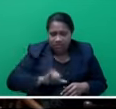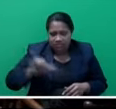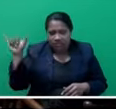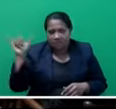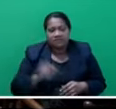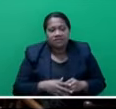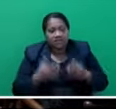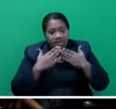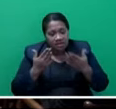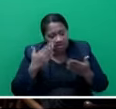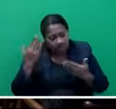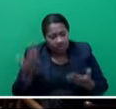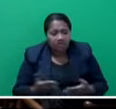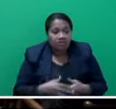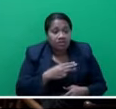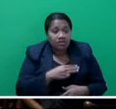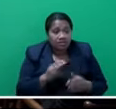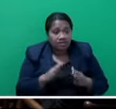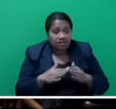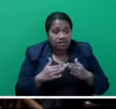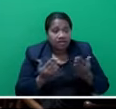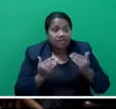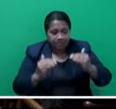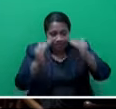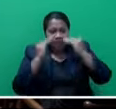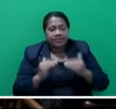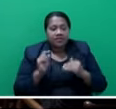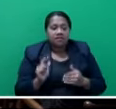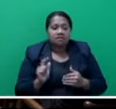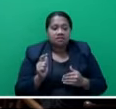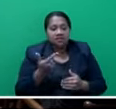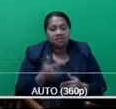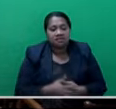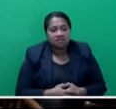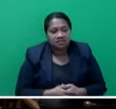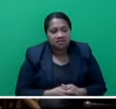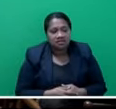Minister. We'll move on to the 7th oral question for today.